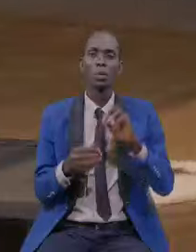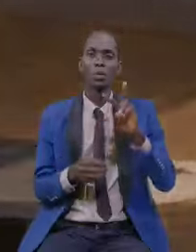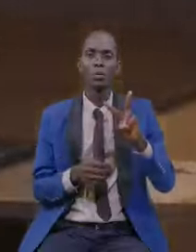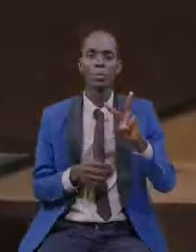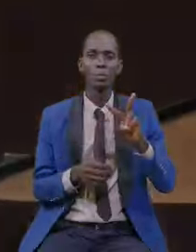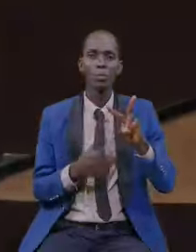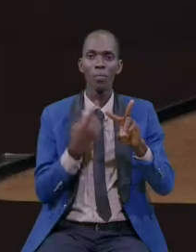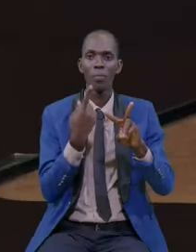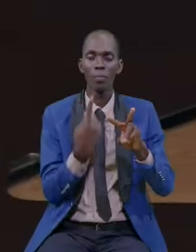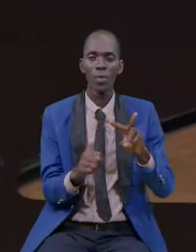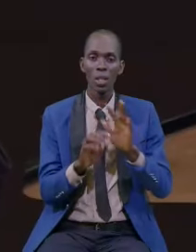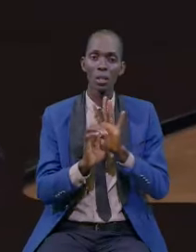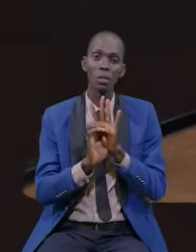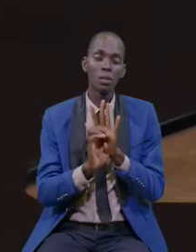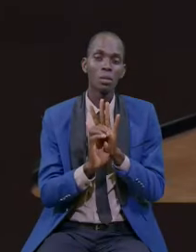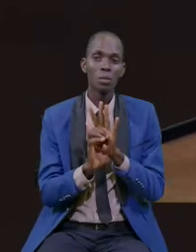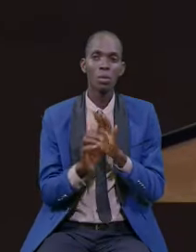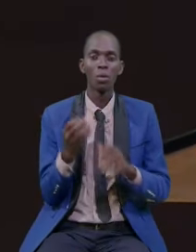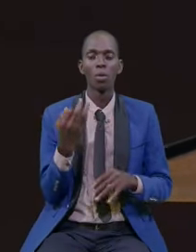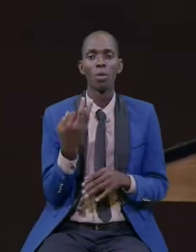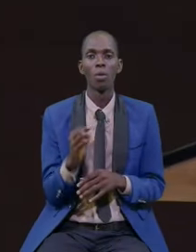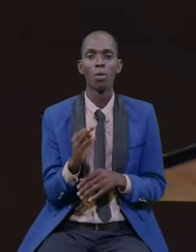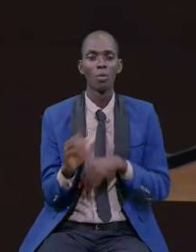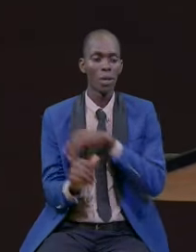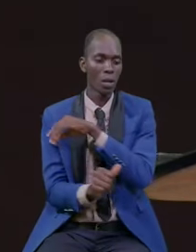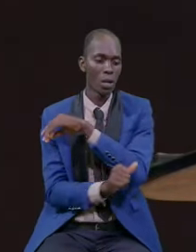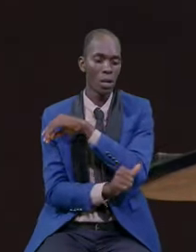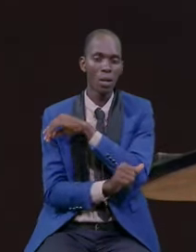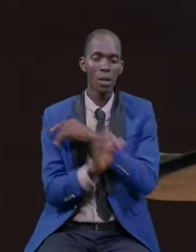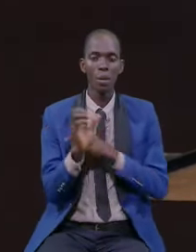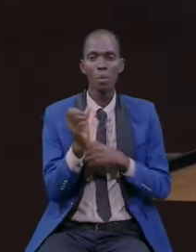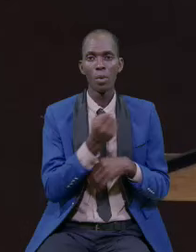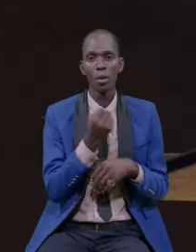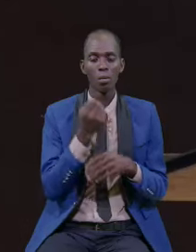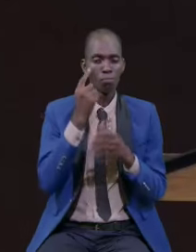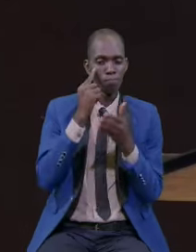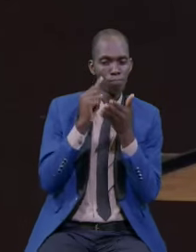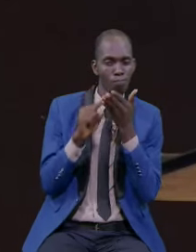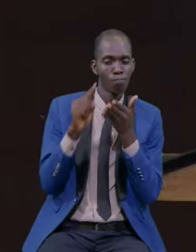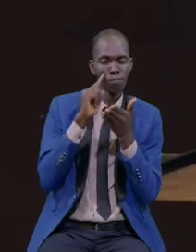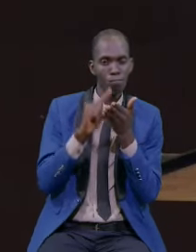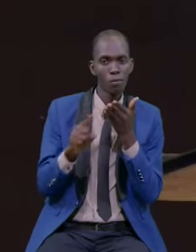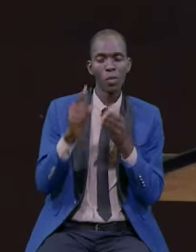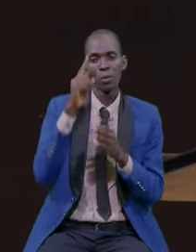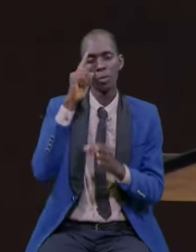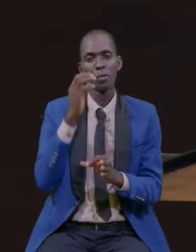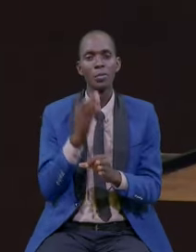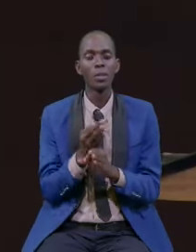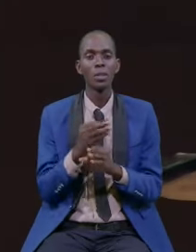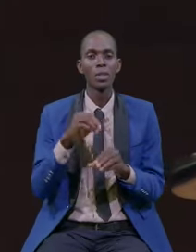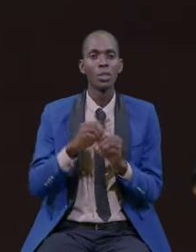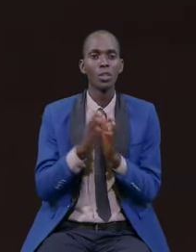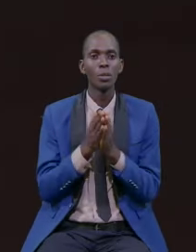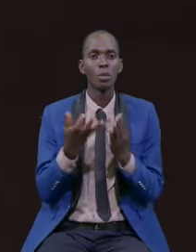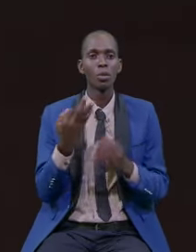the pattern of Abraham's observable faith. In